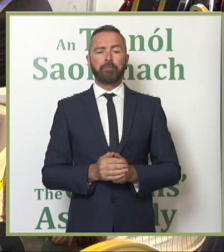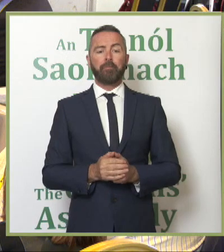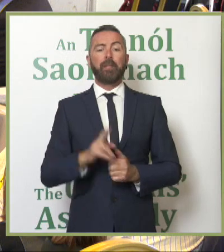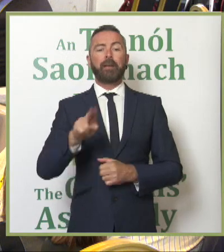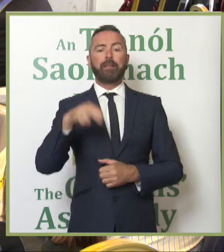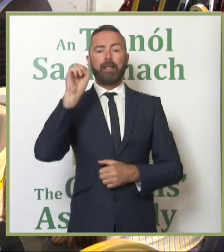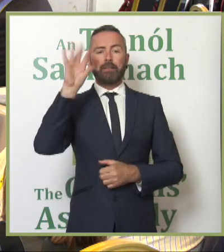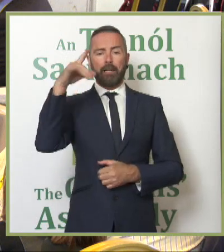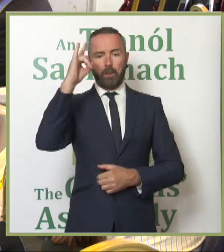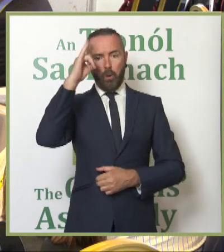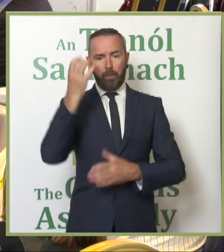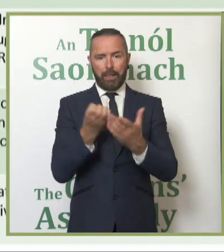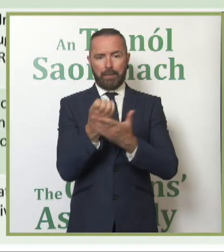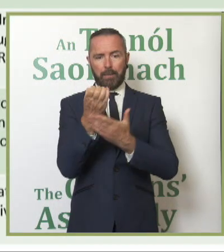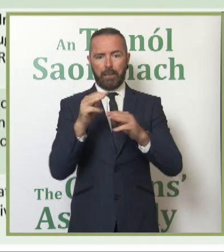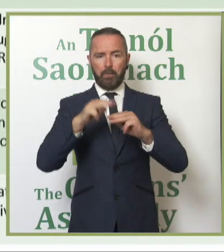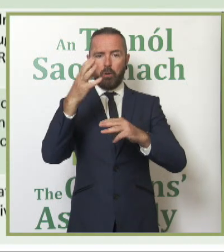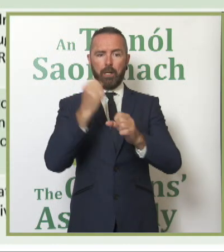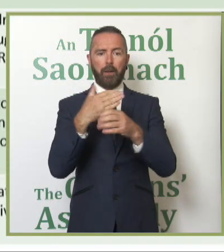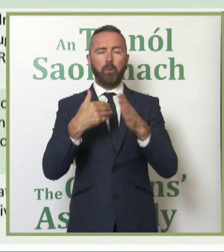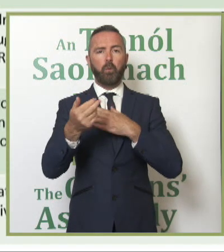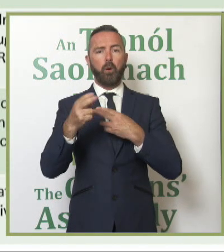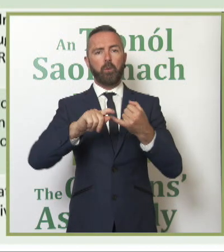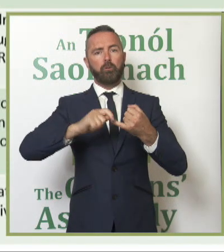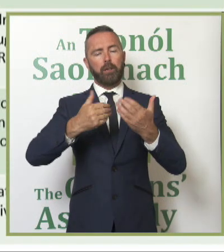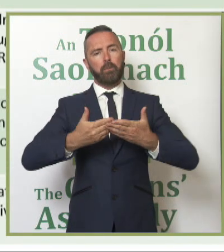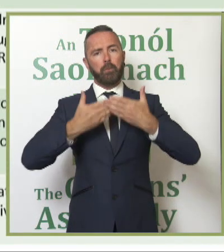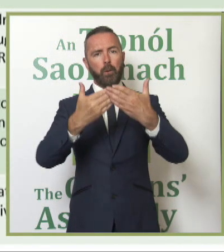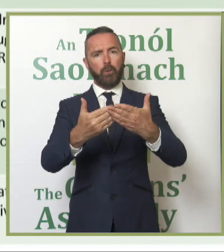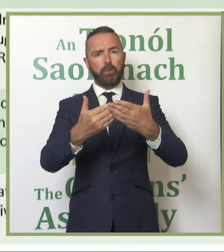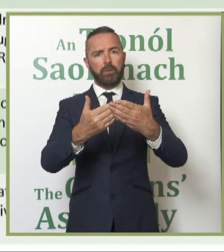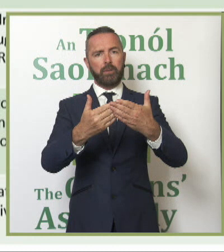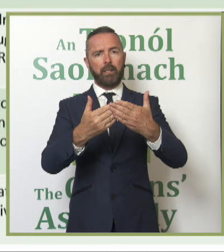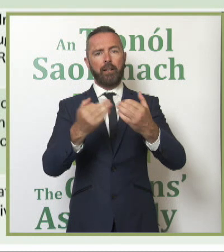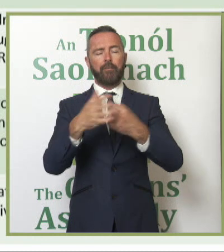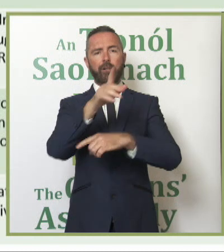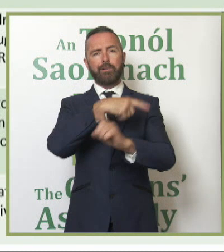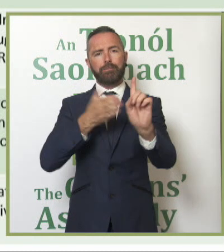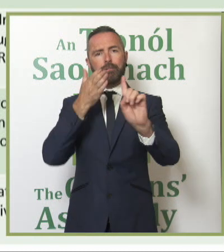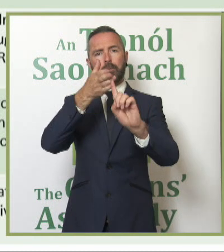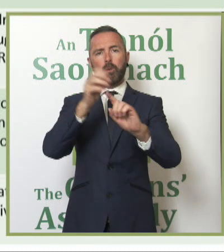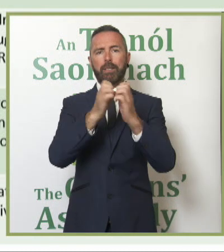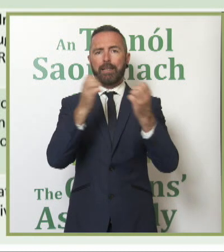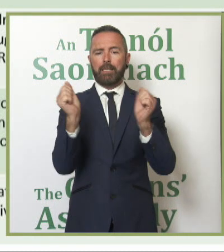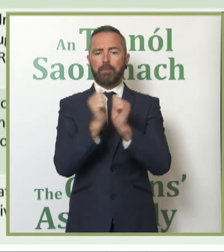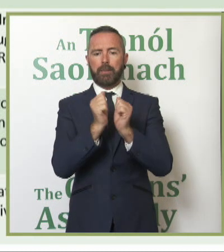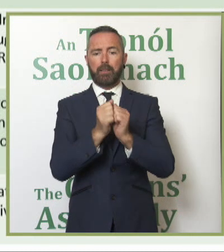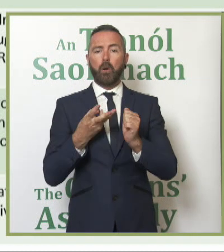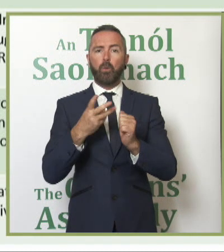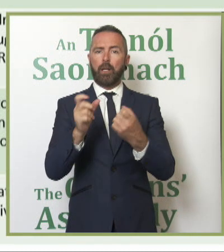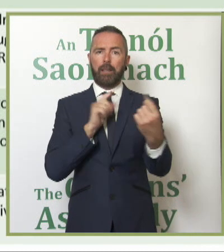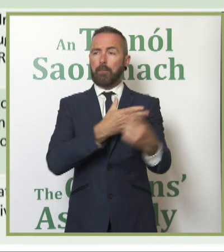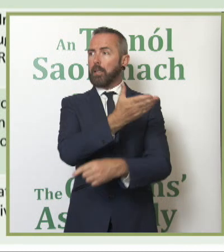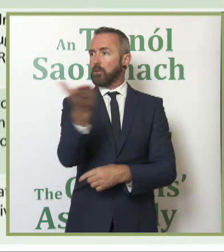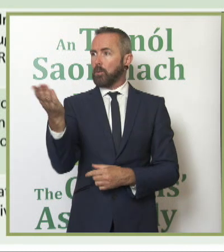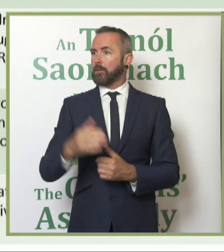explains what it is that we are proposing as the thematic approach for each of the meetings. Again, we'll email this to